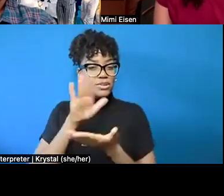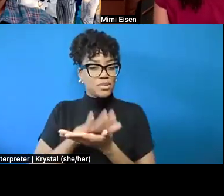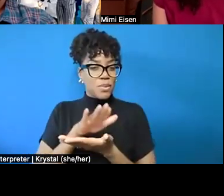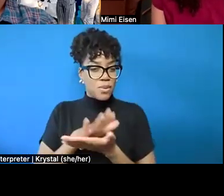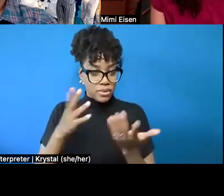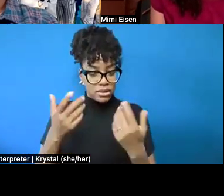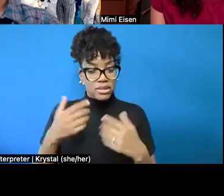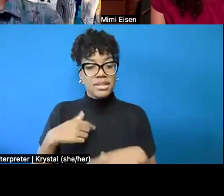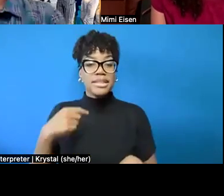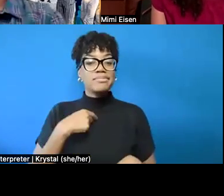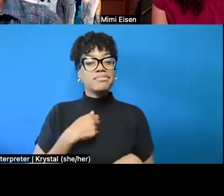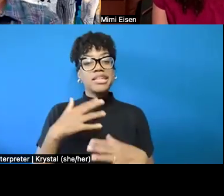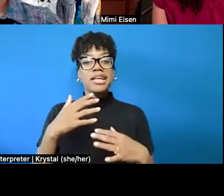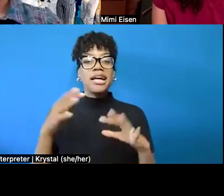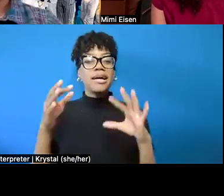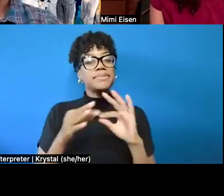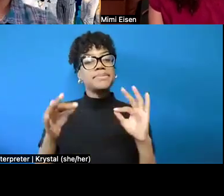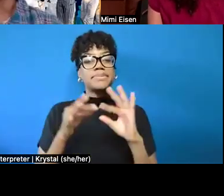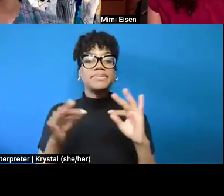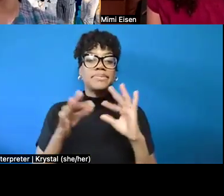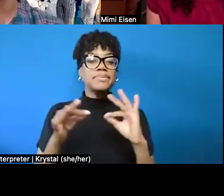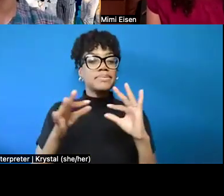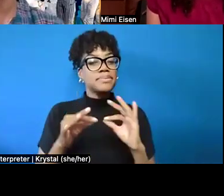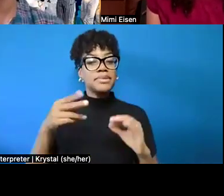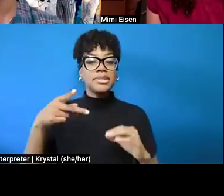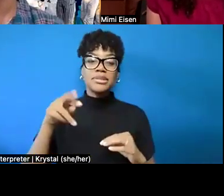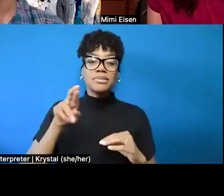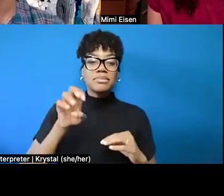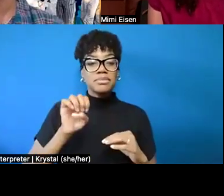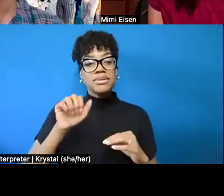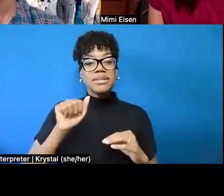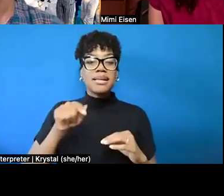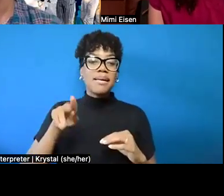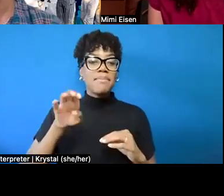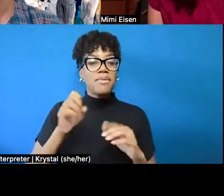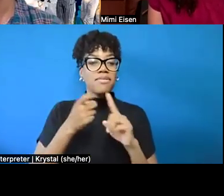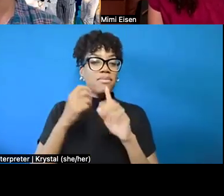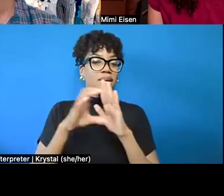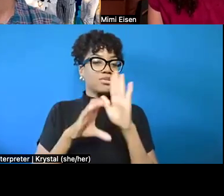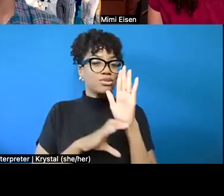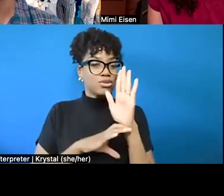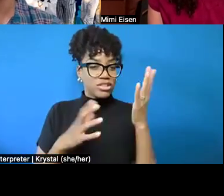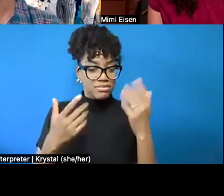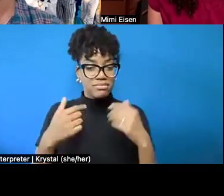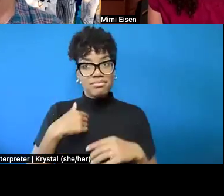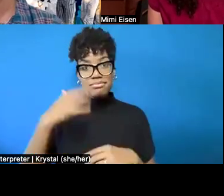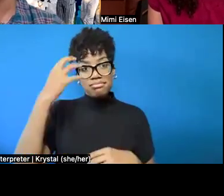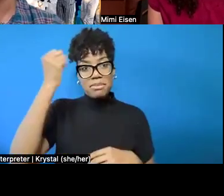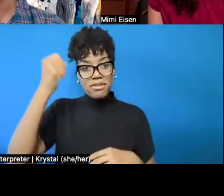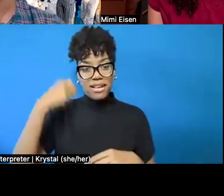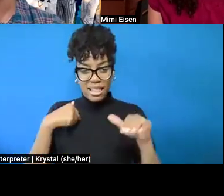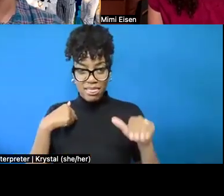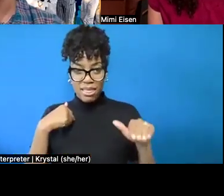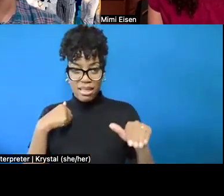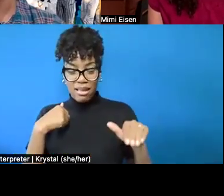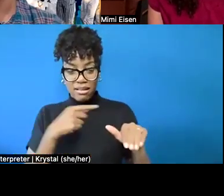the Constitution from memory, right? We the people, in order to form a more perfect union, right?